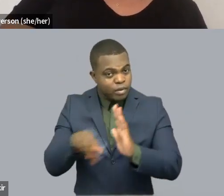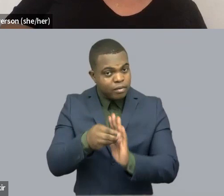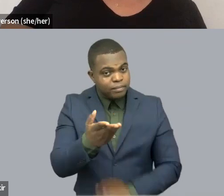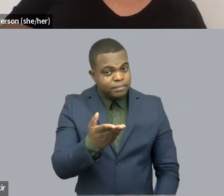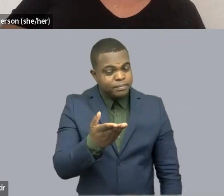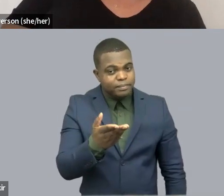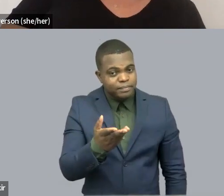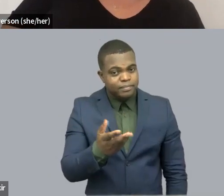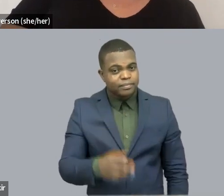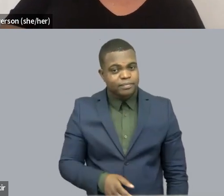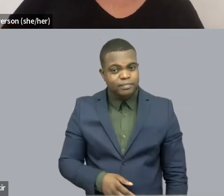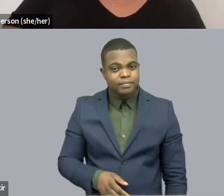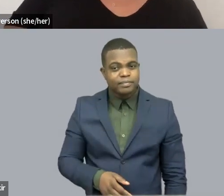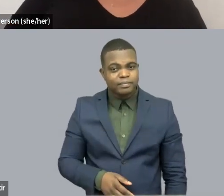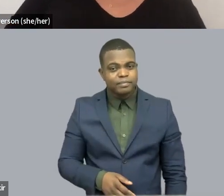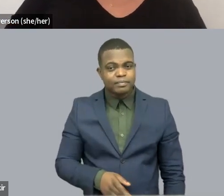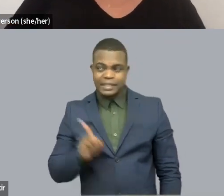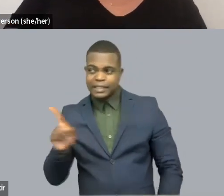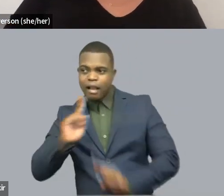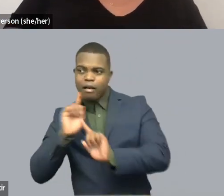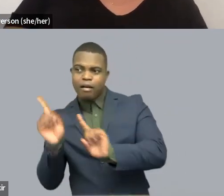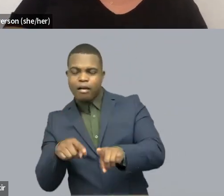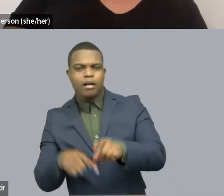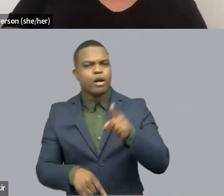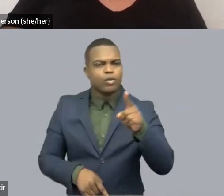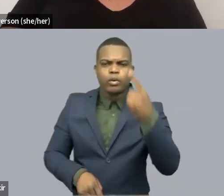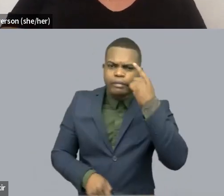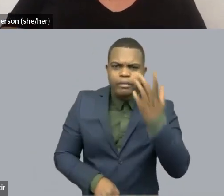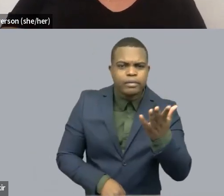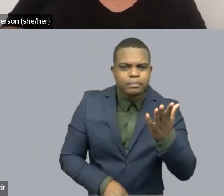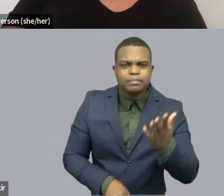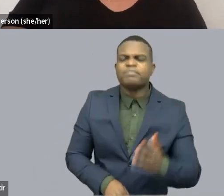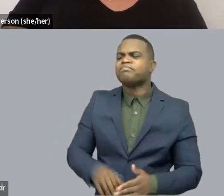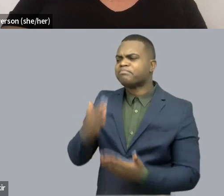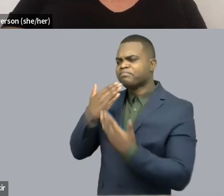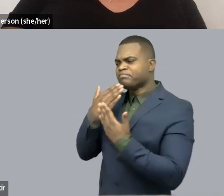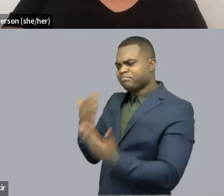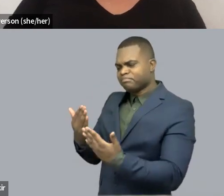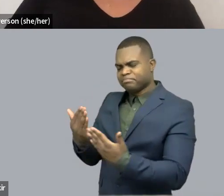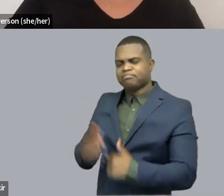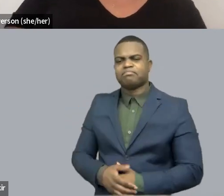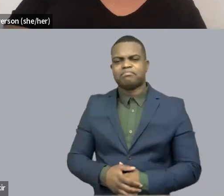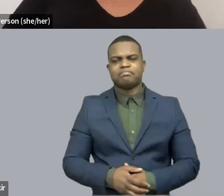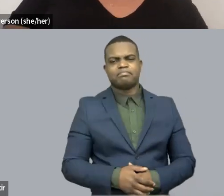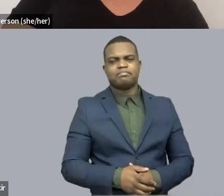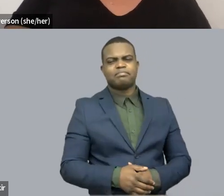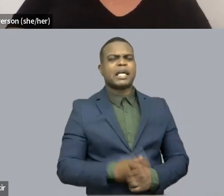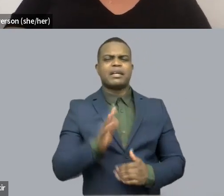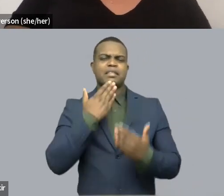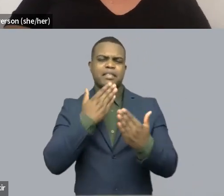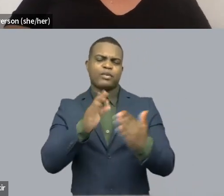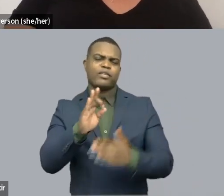Francesca. I'm glad that you were able to get back on. In brief, you know, I think there's something to be said about